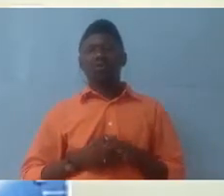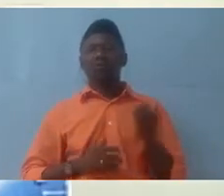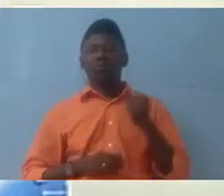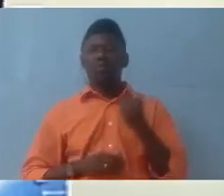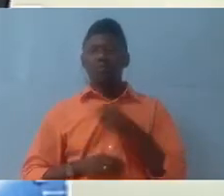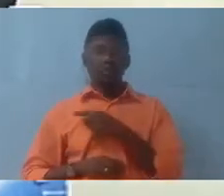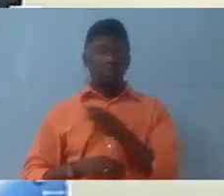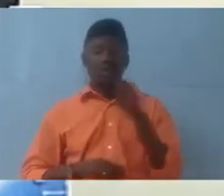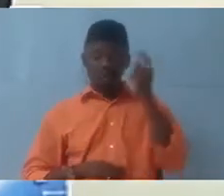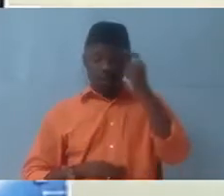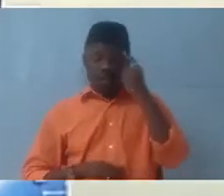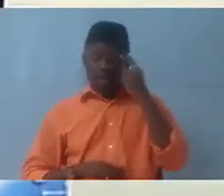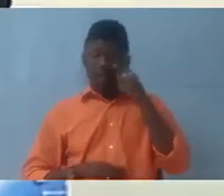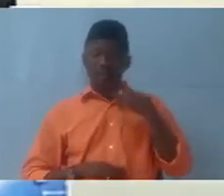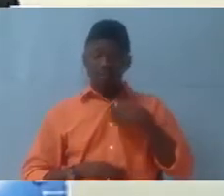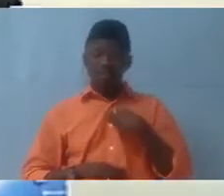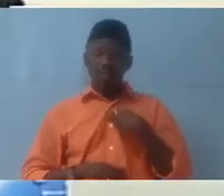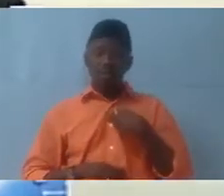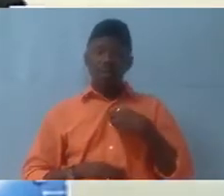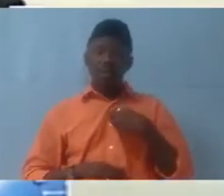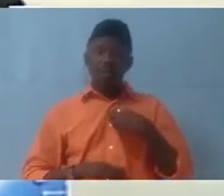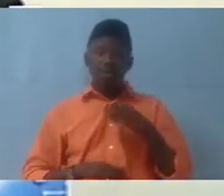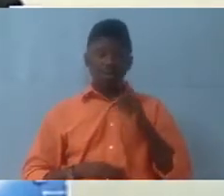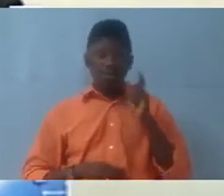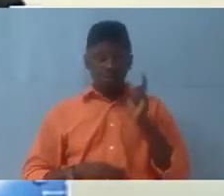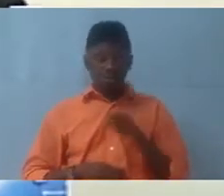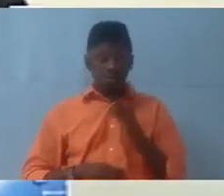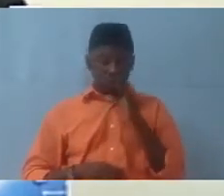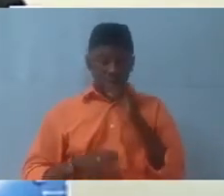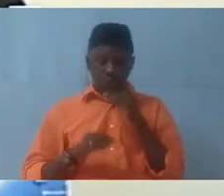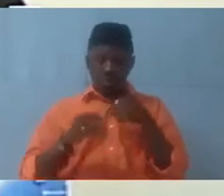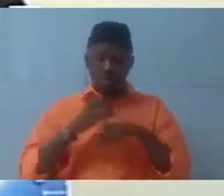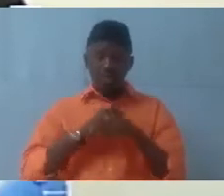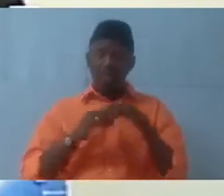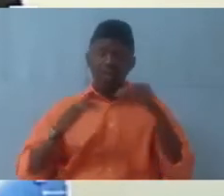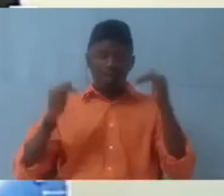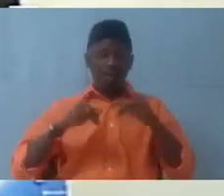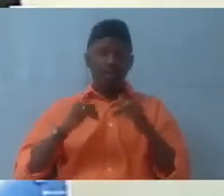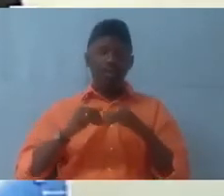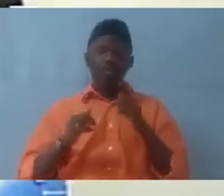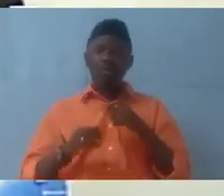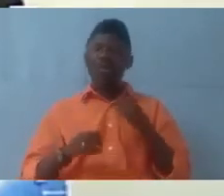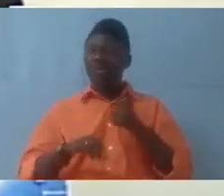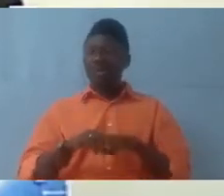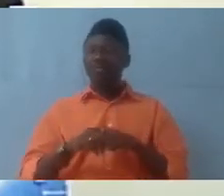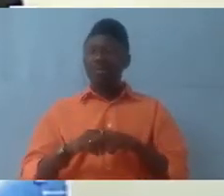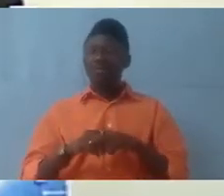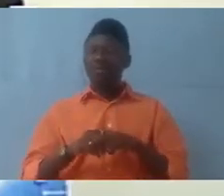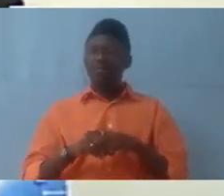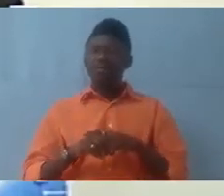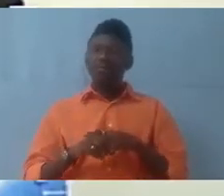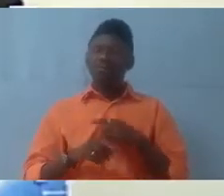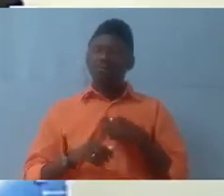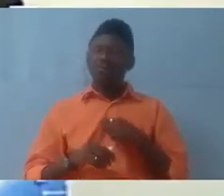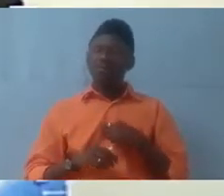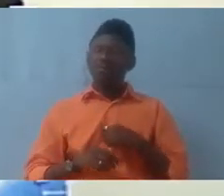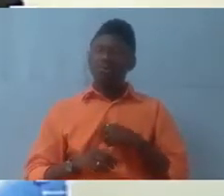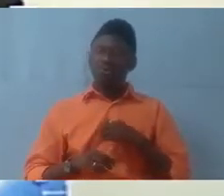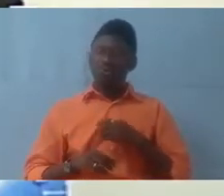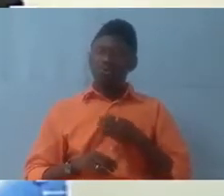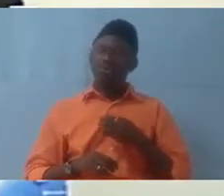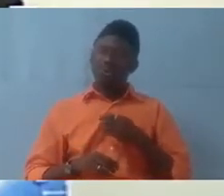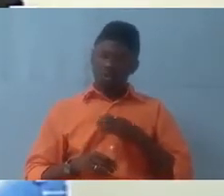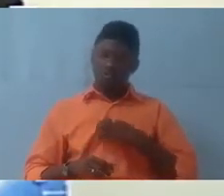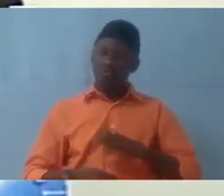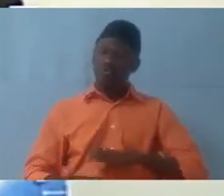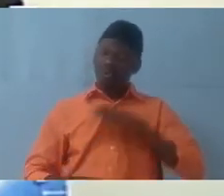even speak in the meeting. So definitely I was really really impressed with some of our colleagues who were really brave in addressing the issues. Sentu won nañ sax né